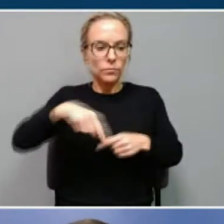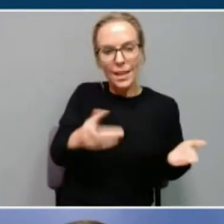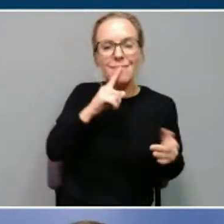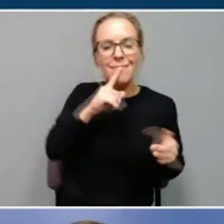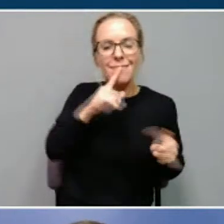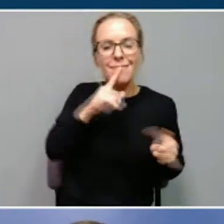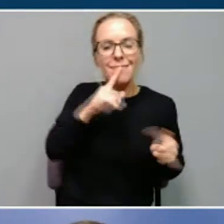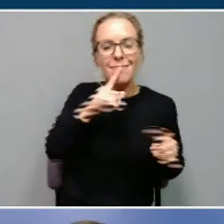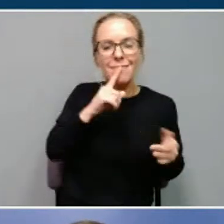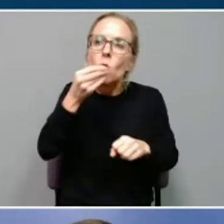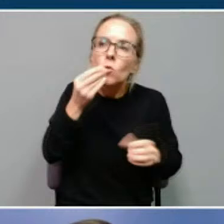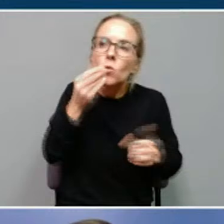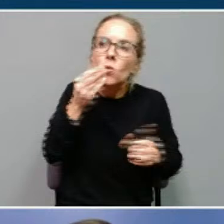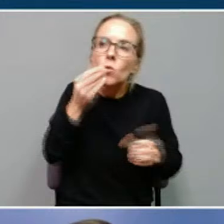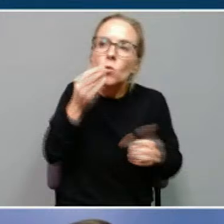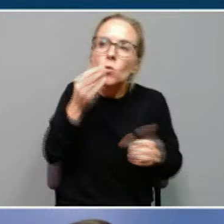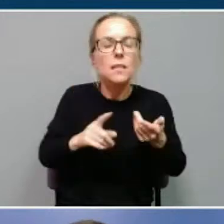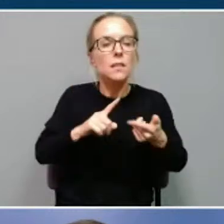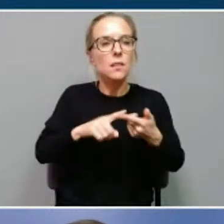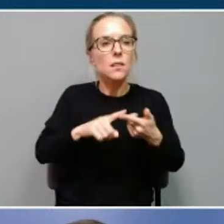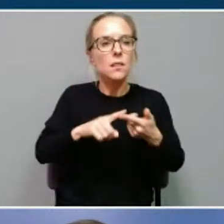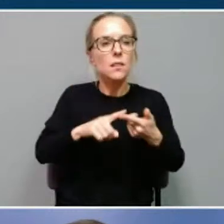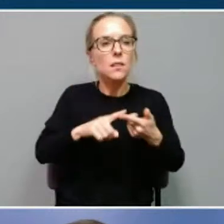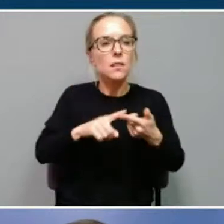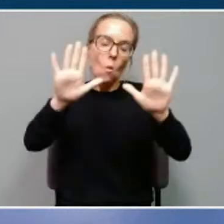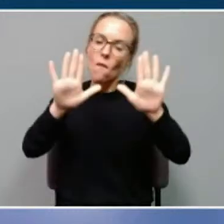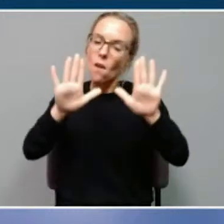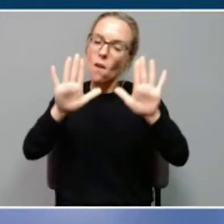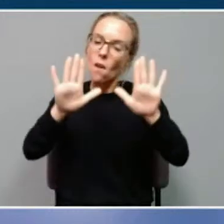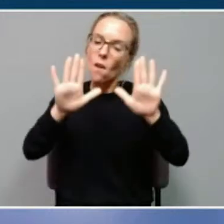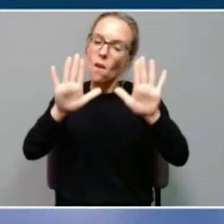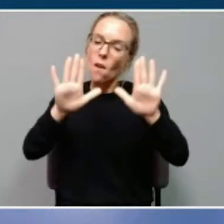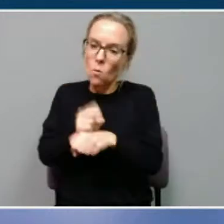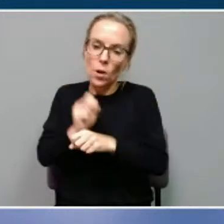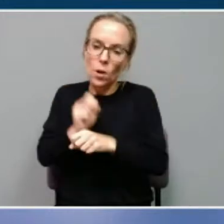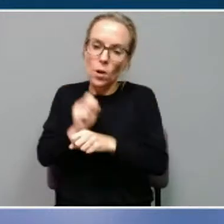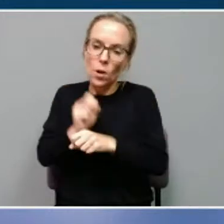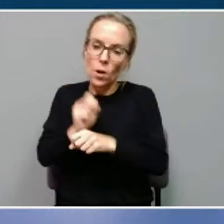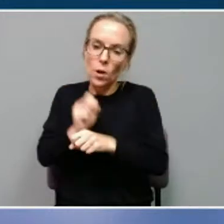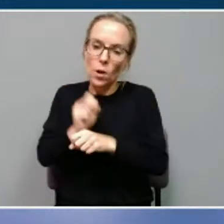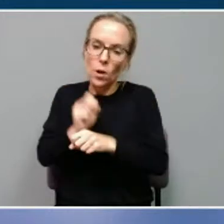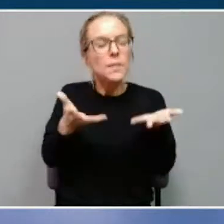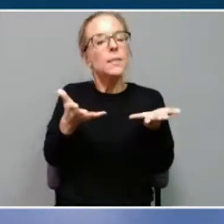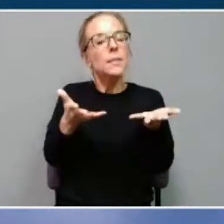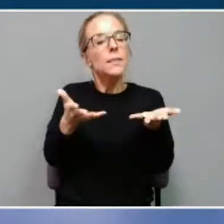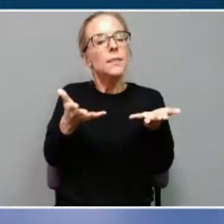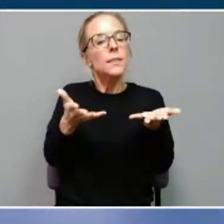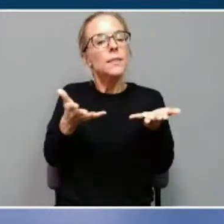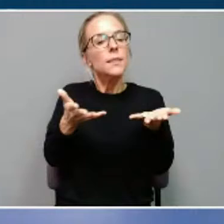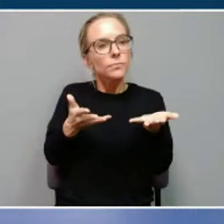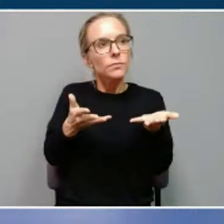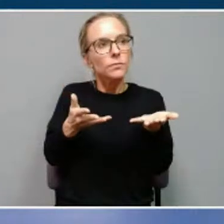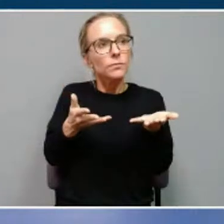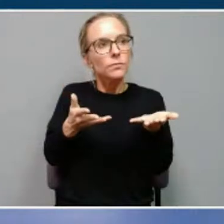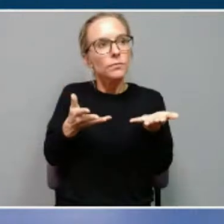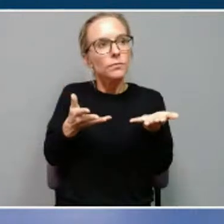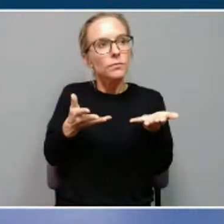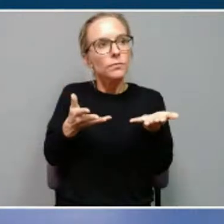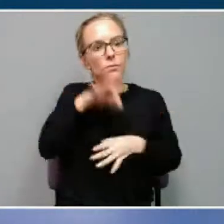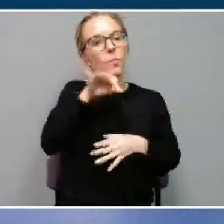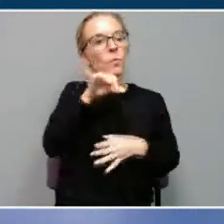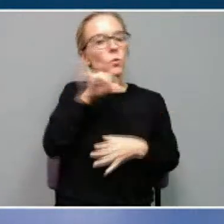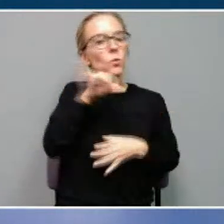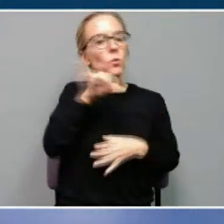these are phenomenal, hardworking people, and I hope they lift the morale too. We've got 3